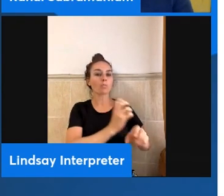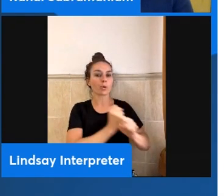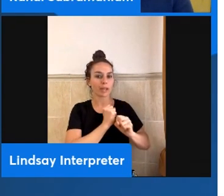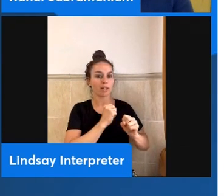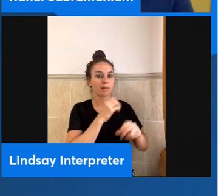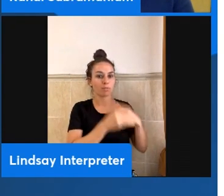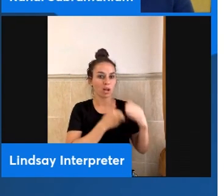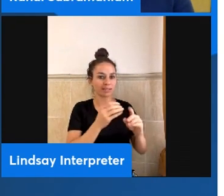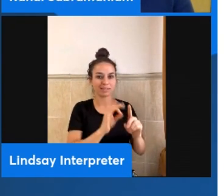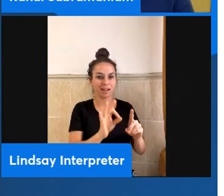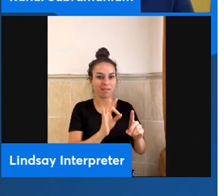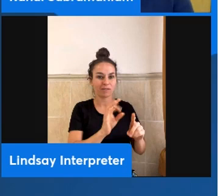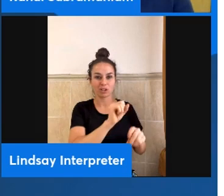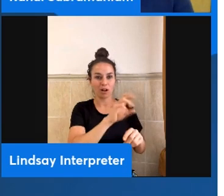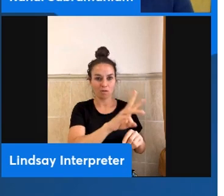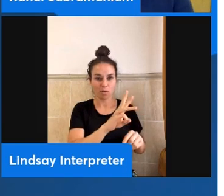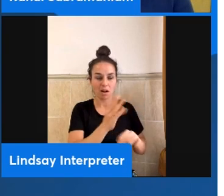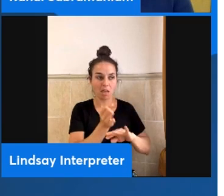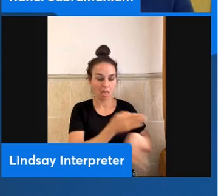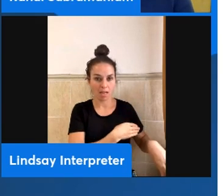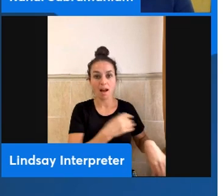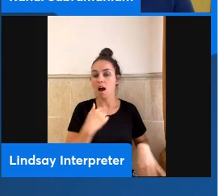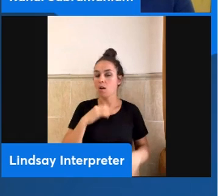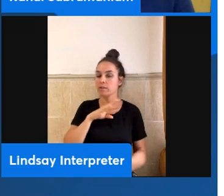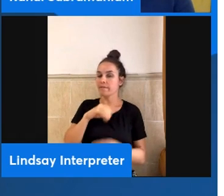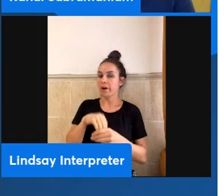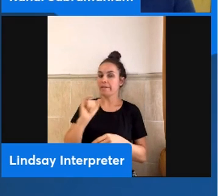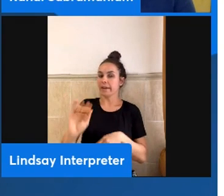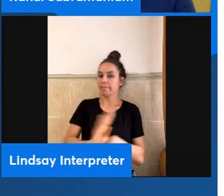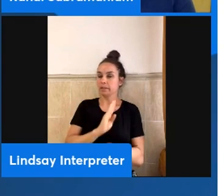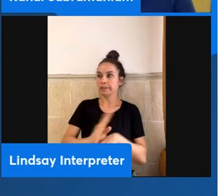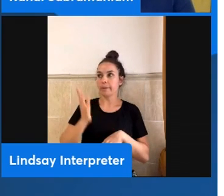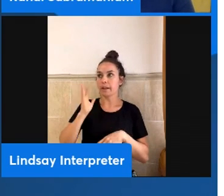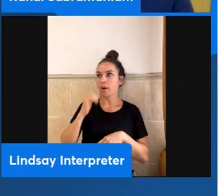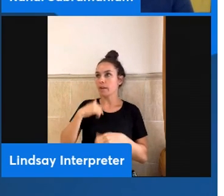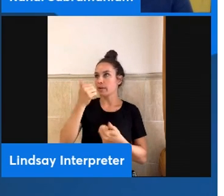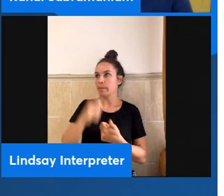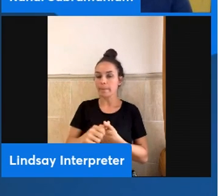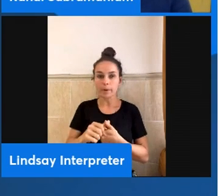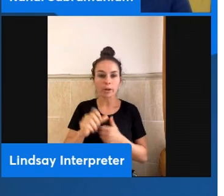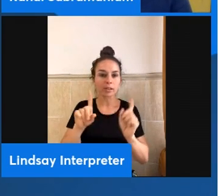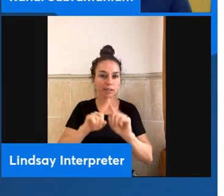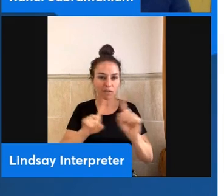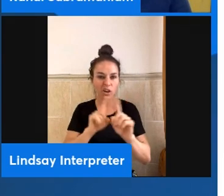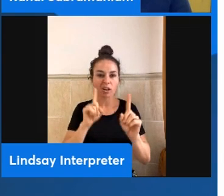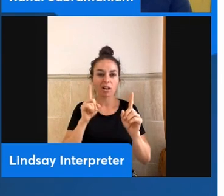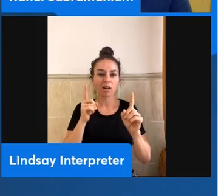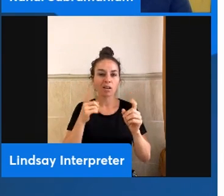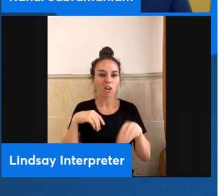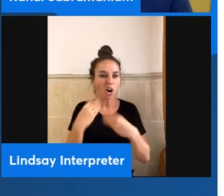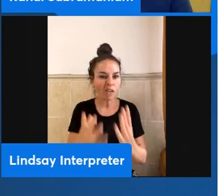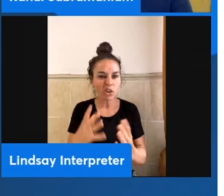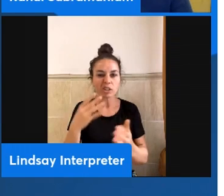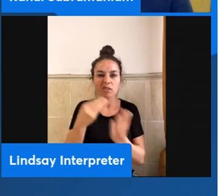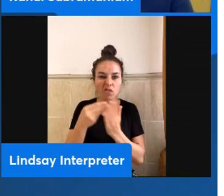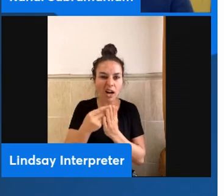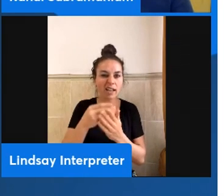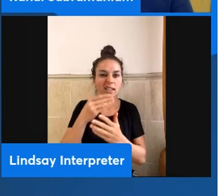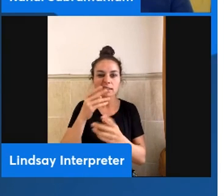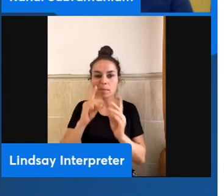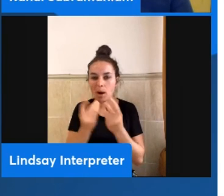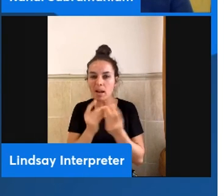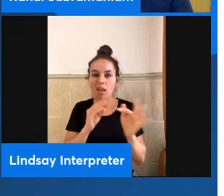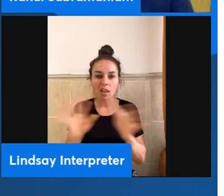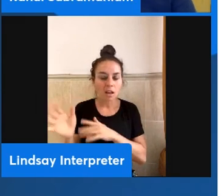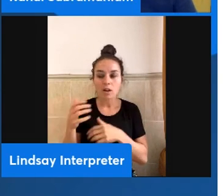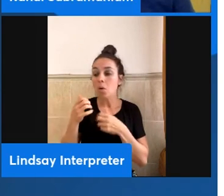software. I was in that industry a while ago, and having to deal with tender offers and the finance department, all that stuff. It's much easier to say, let me try this out for a